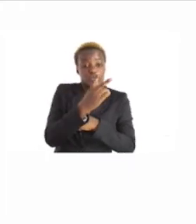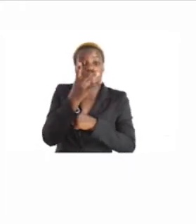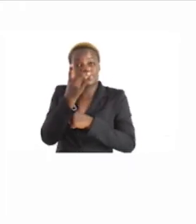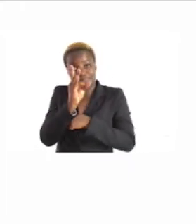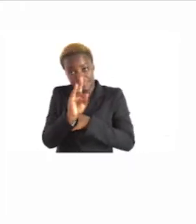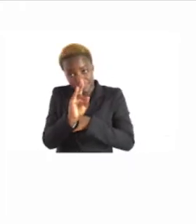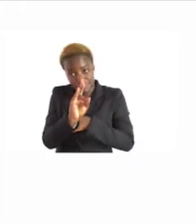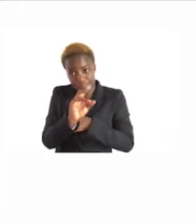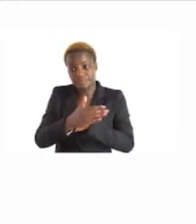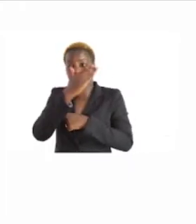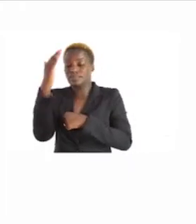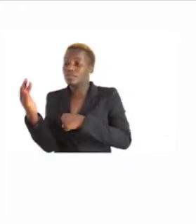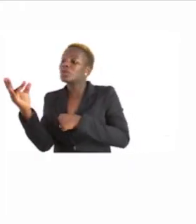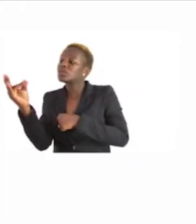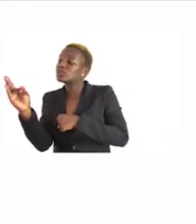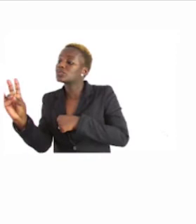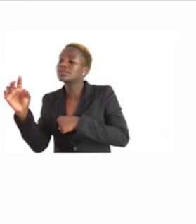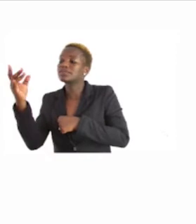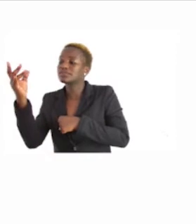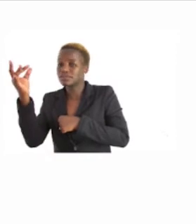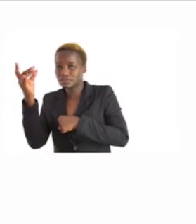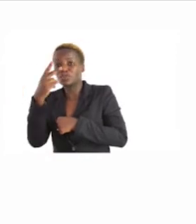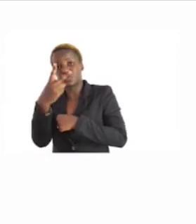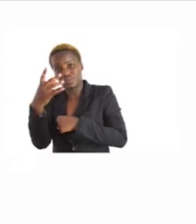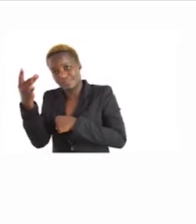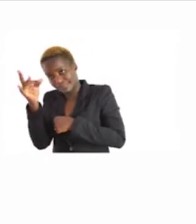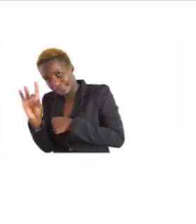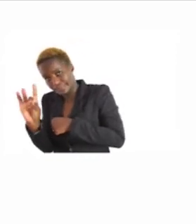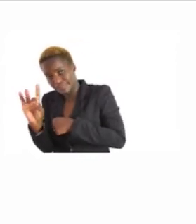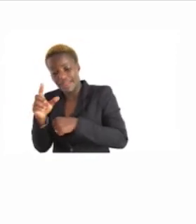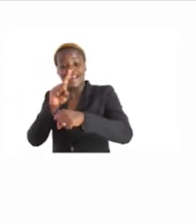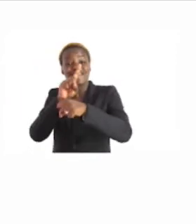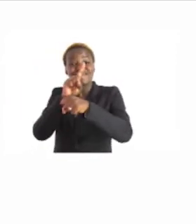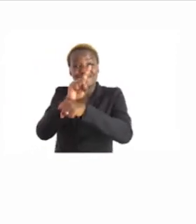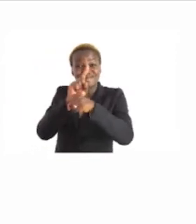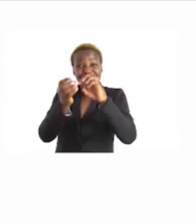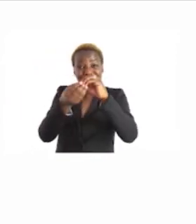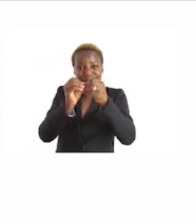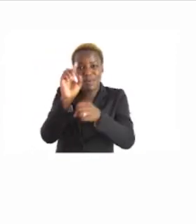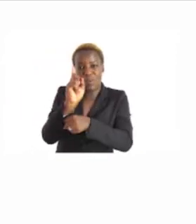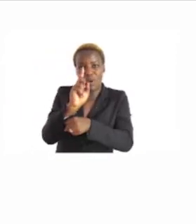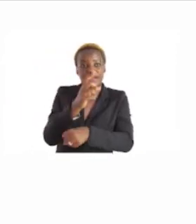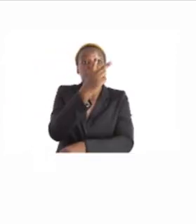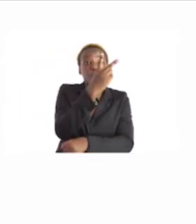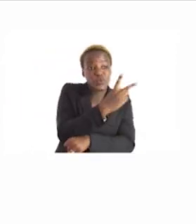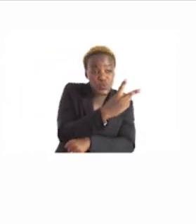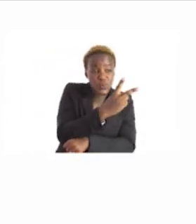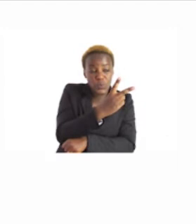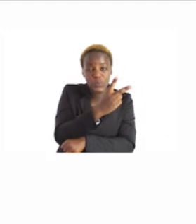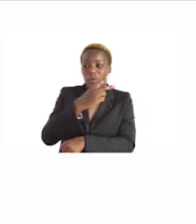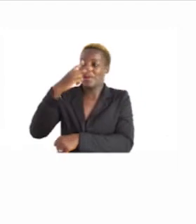27 and 28. We look at the first numbers. They are both the same. They are equal. What